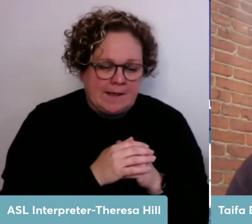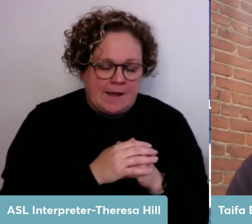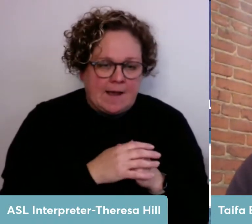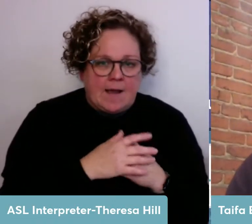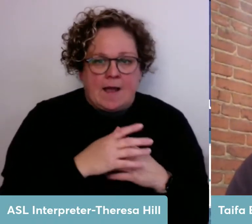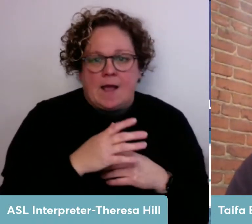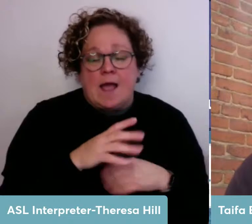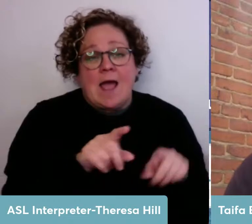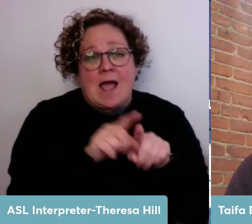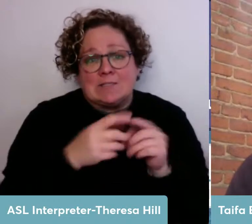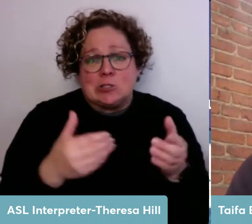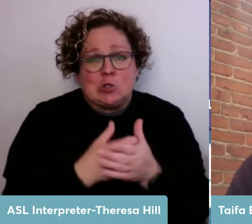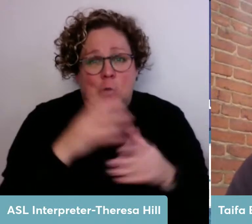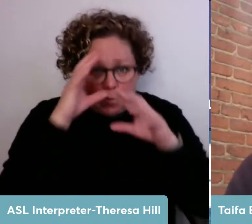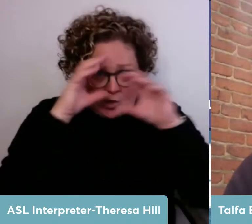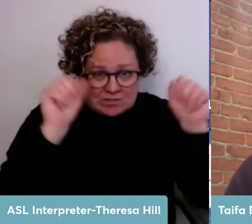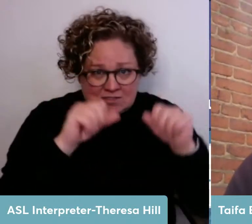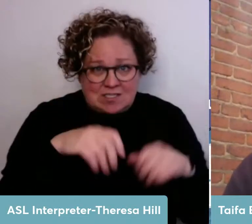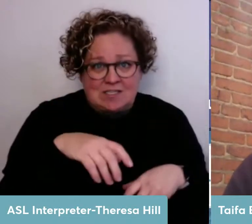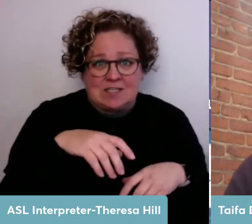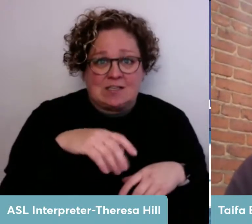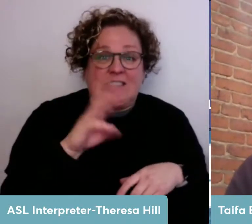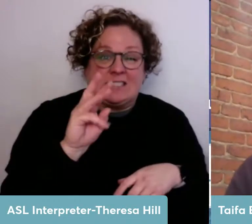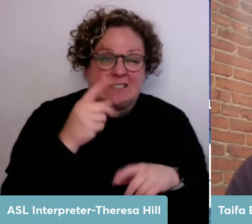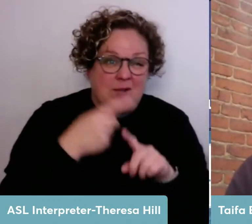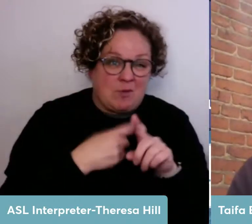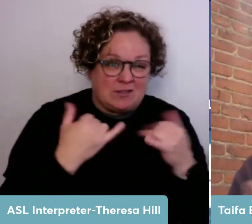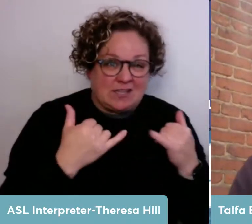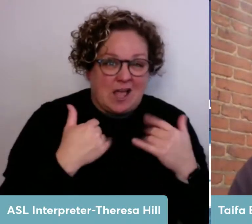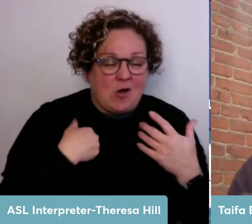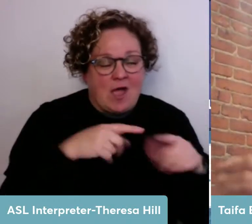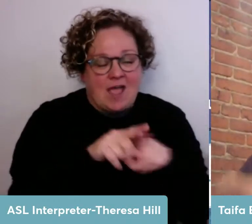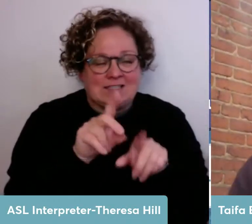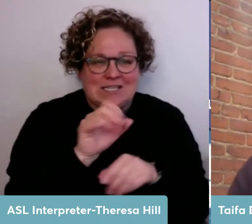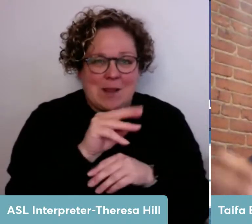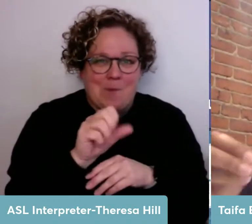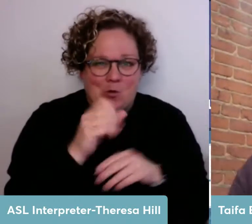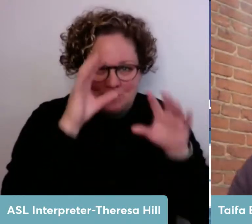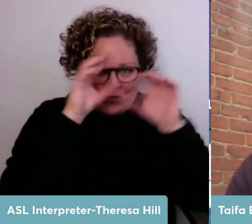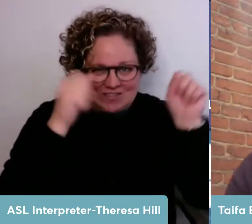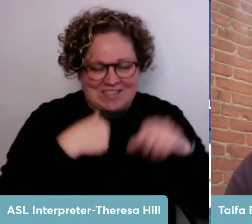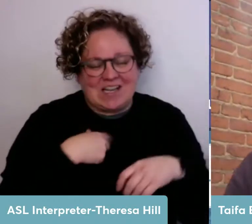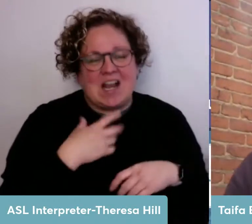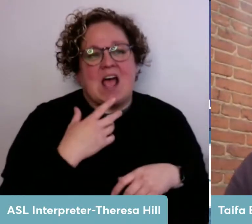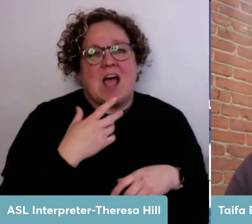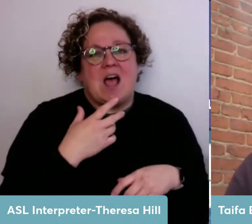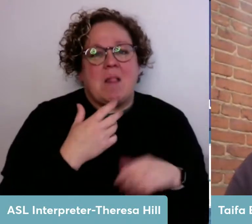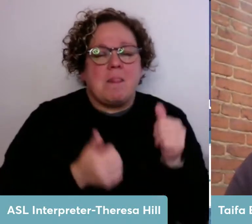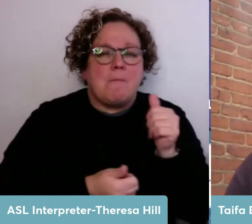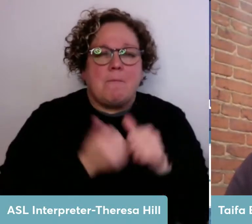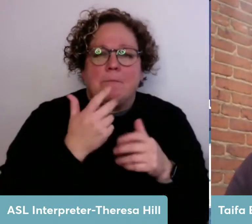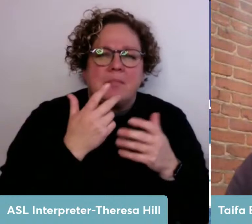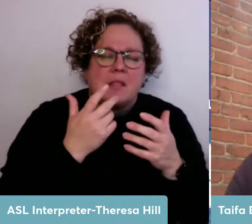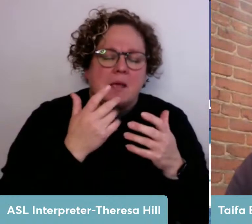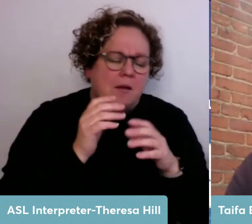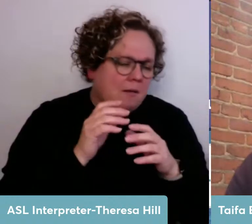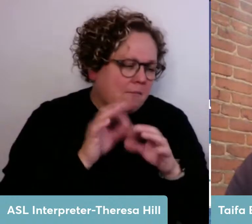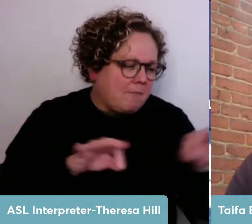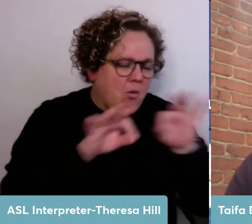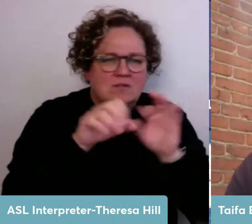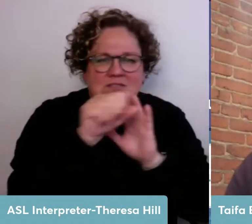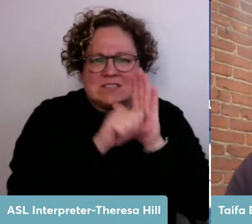new president of Demos, 16 months on the job. The importance of state-based research, policy,